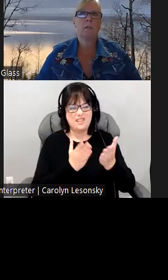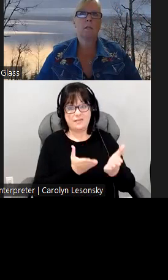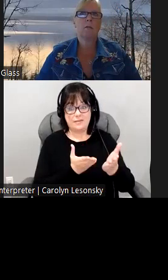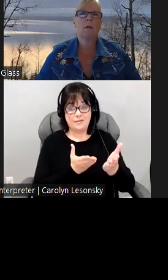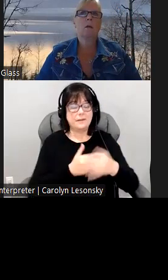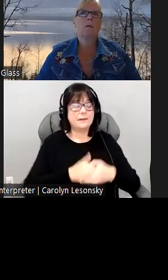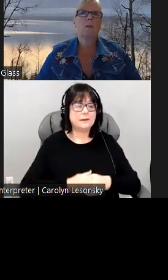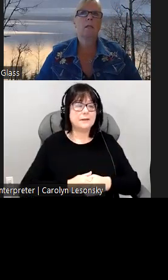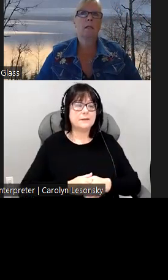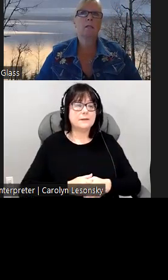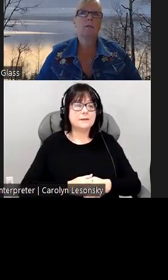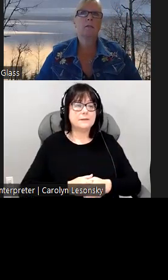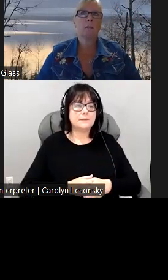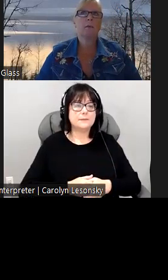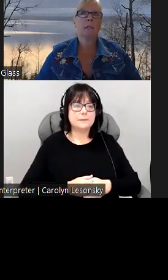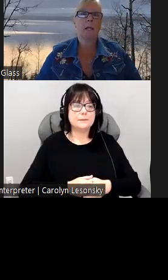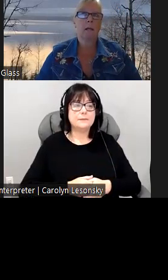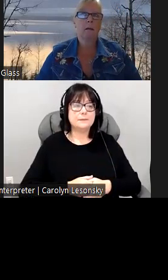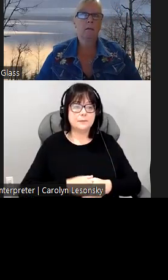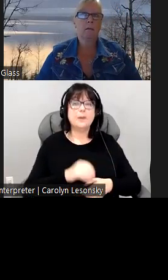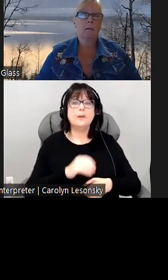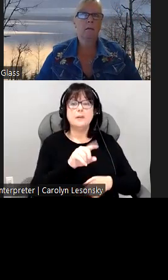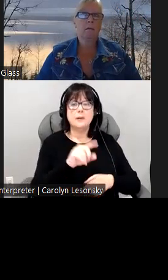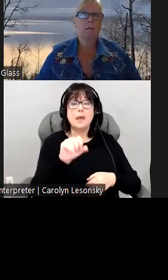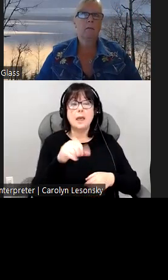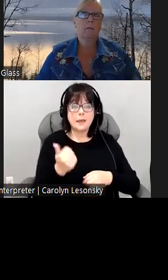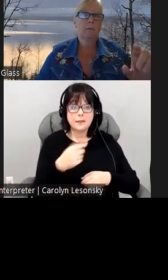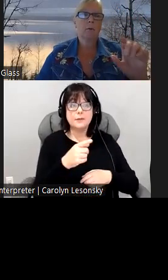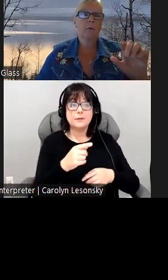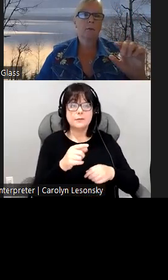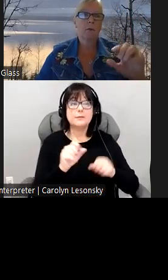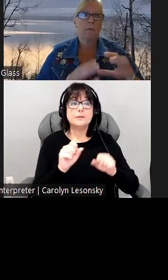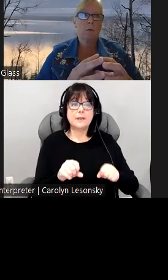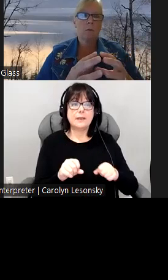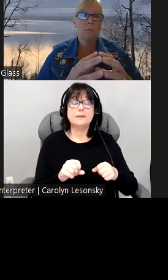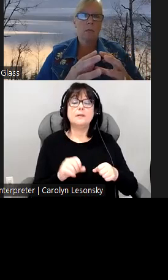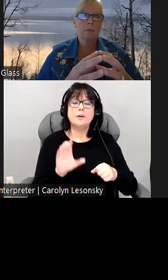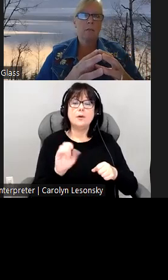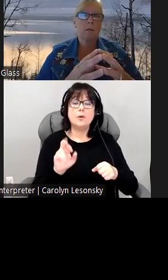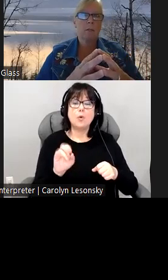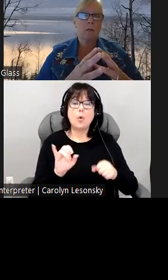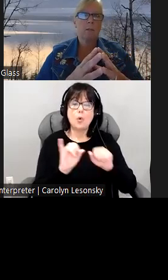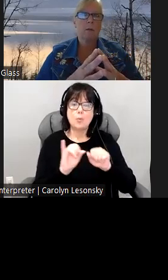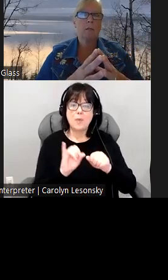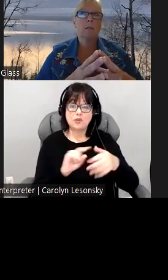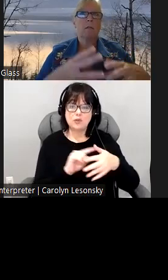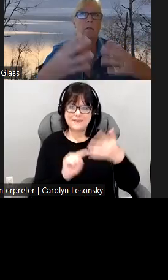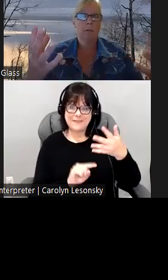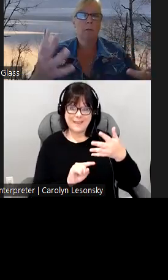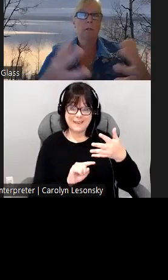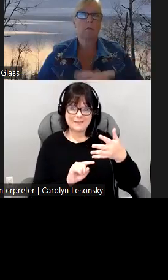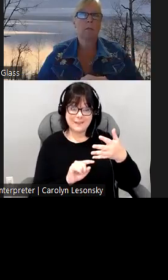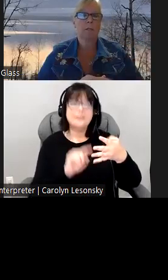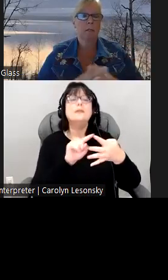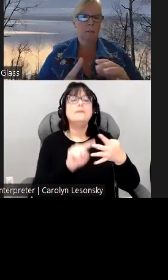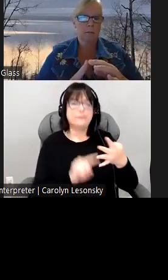minutes is that it does give you summary data for 4 of those 5 core measures that we talked about earlier, the